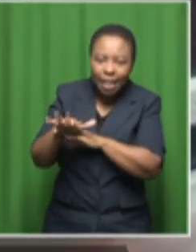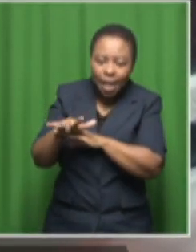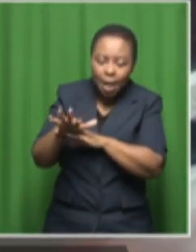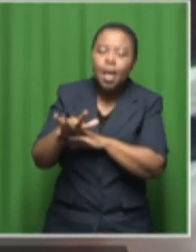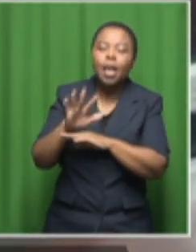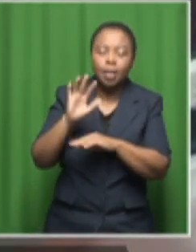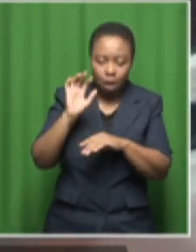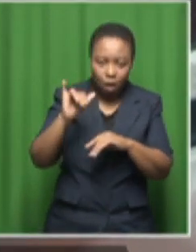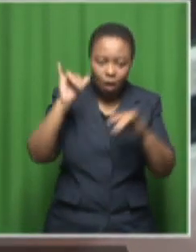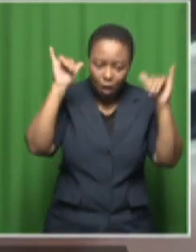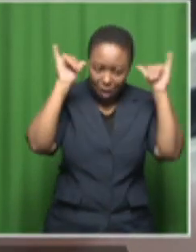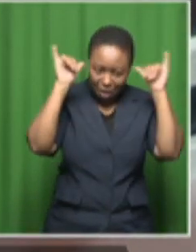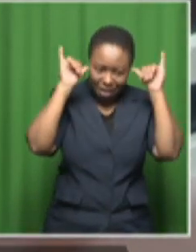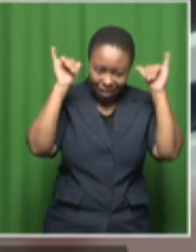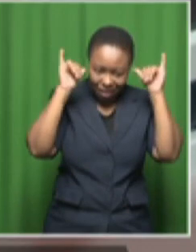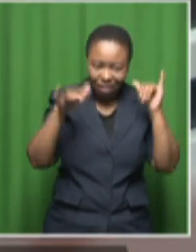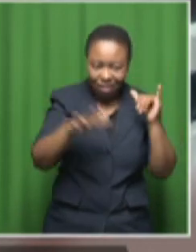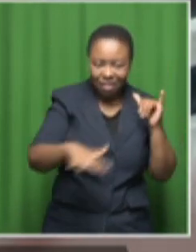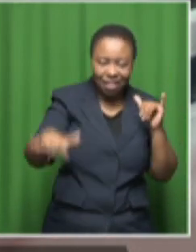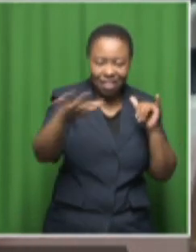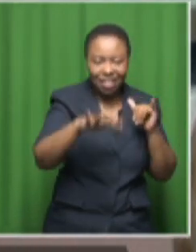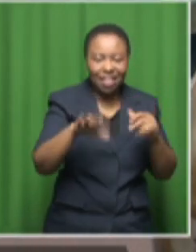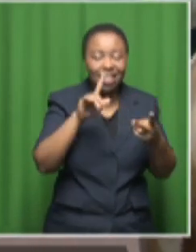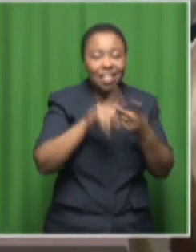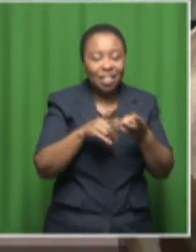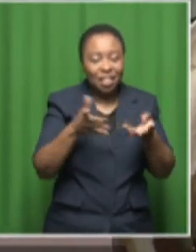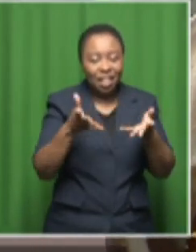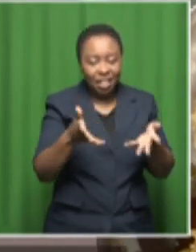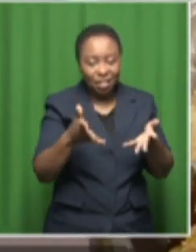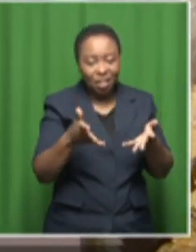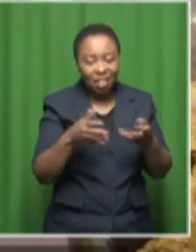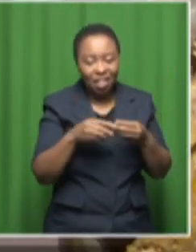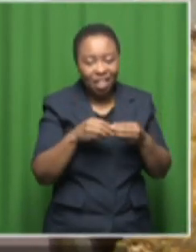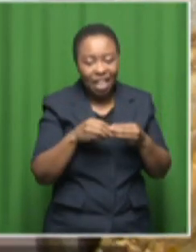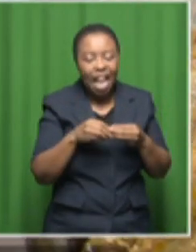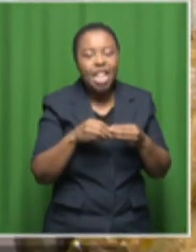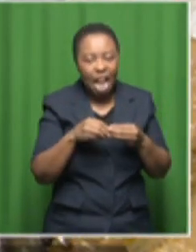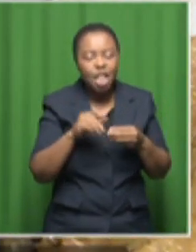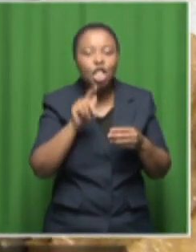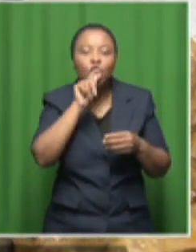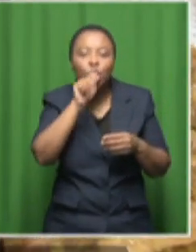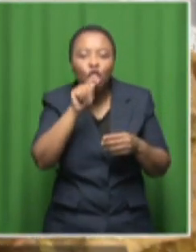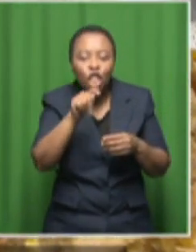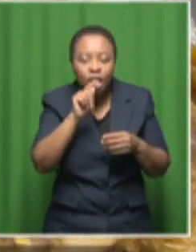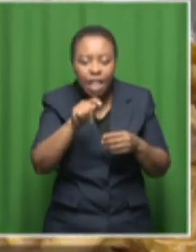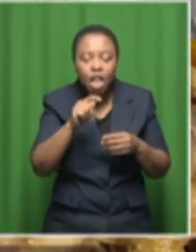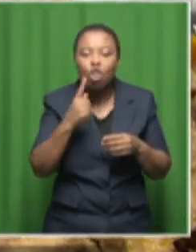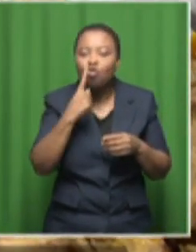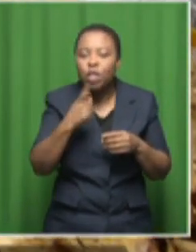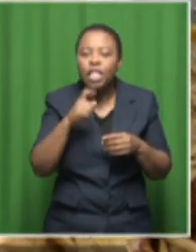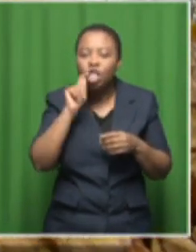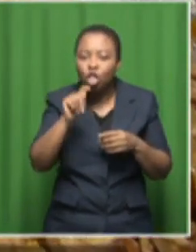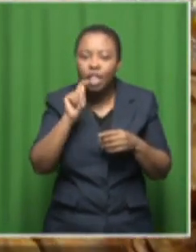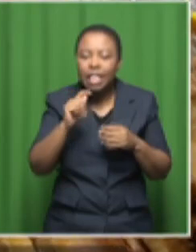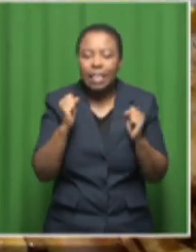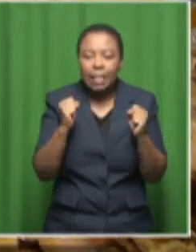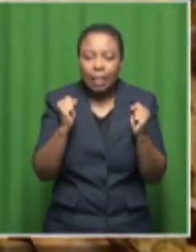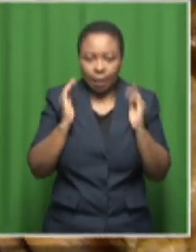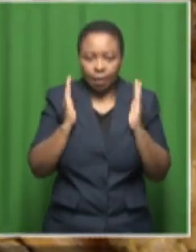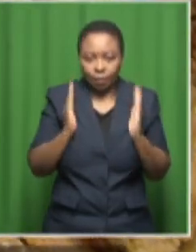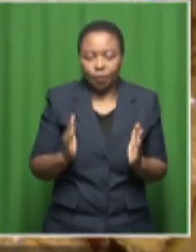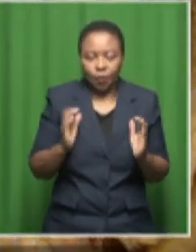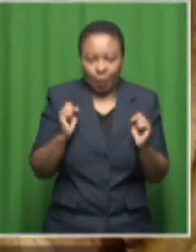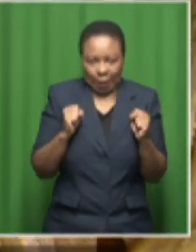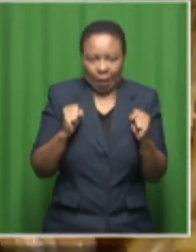Manqina wenkomo. And we have the hard body chicken. It's the ranch chicken. Well, it's affectionately known as hard